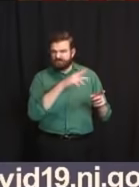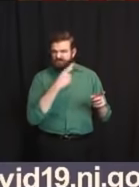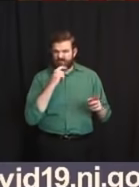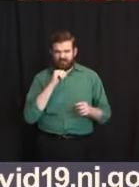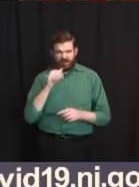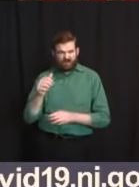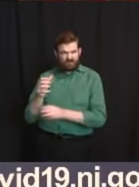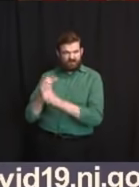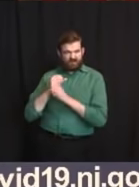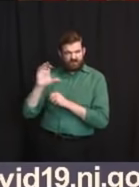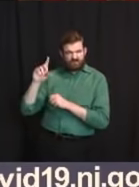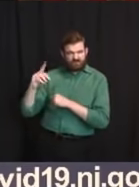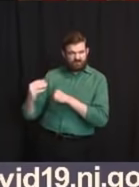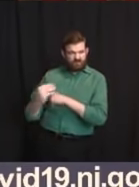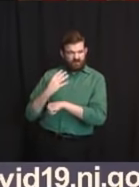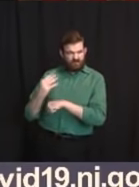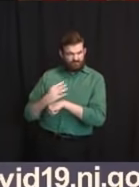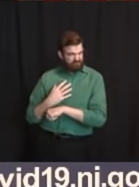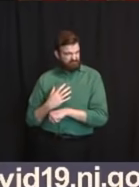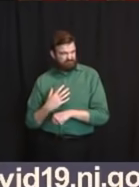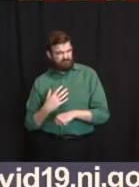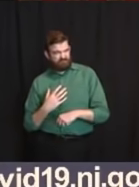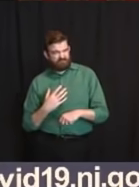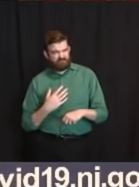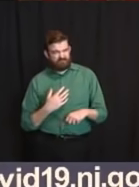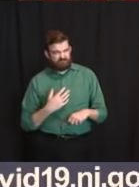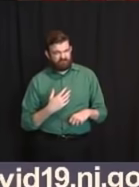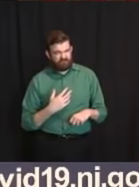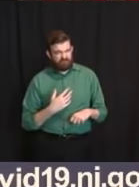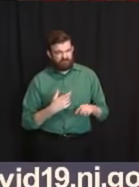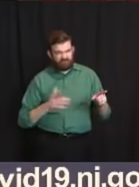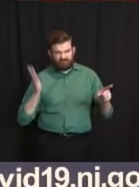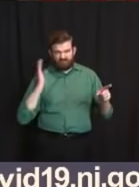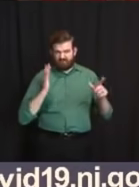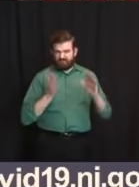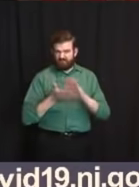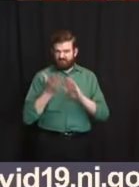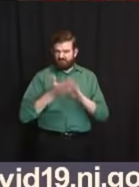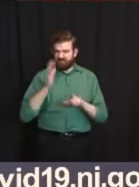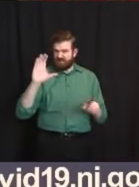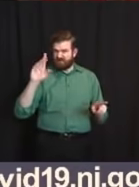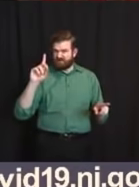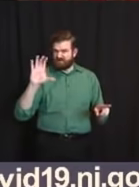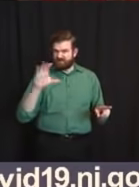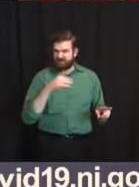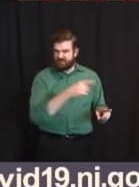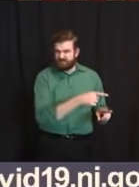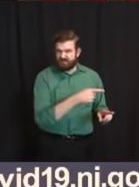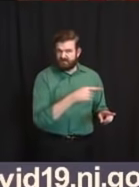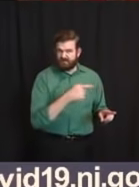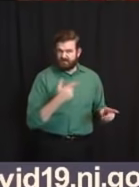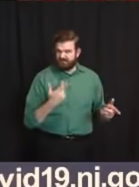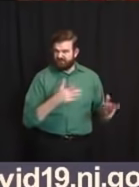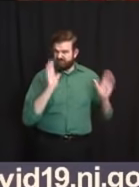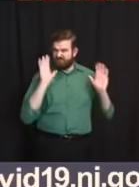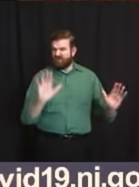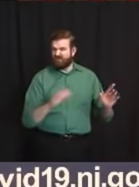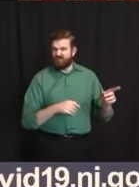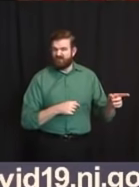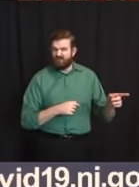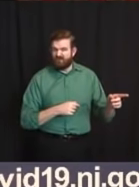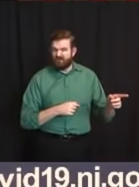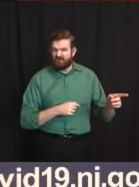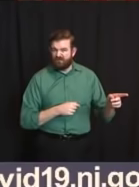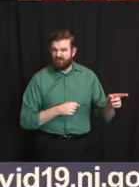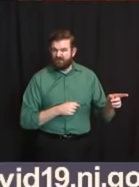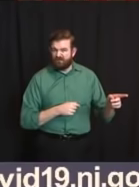Rich, having run the CDC. And Rich is extraordinary, by the way. Rich, you rightfully point out, is not only got his day job, he's